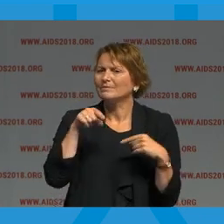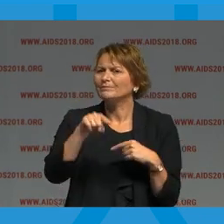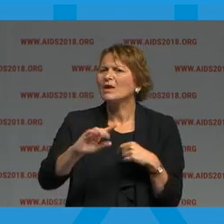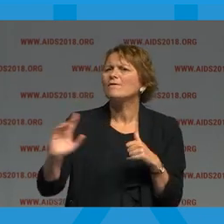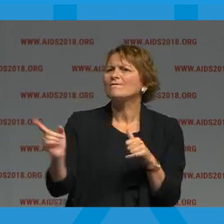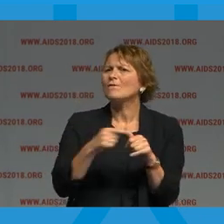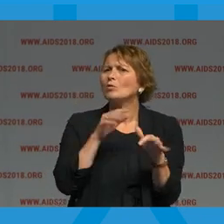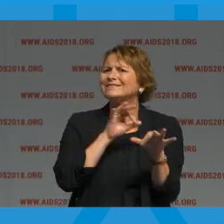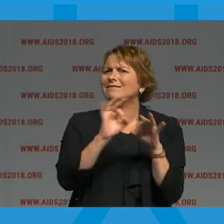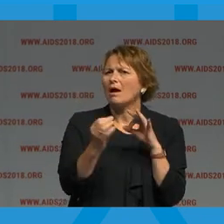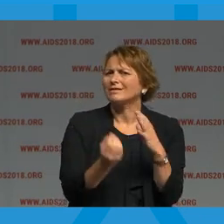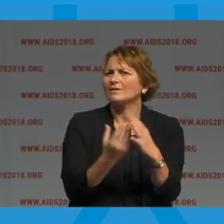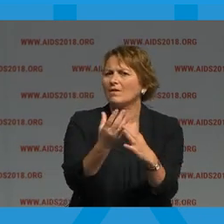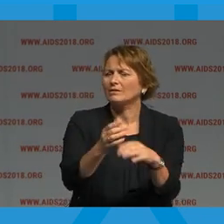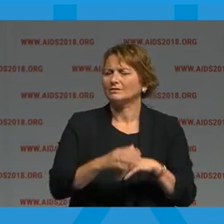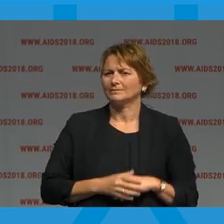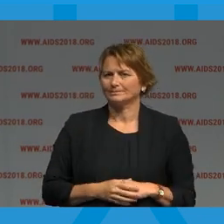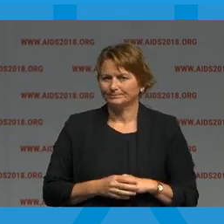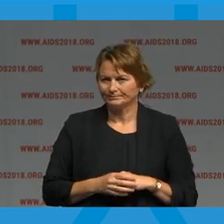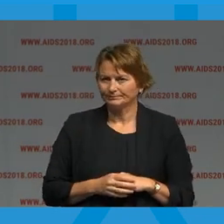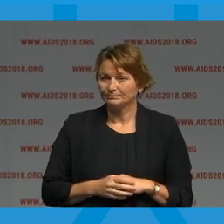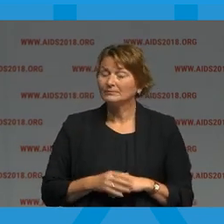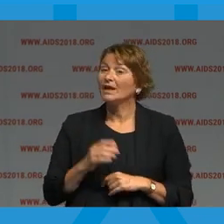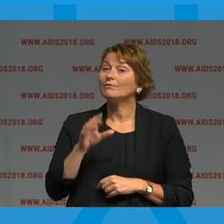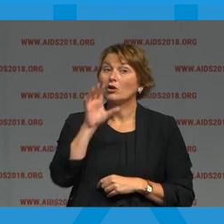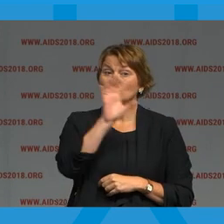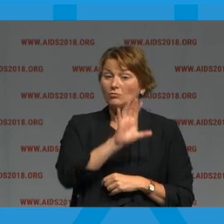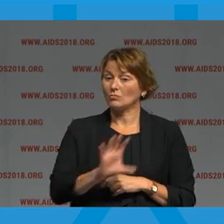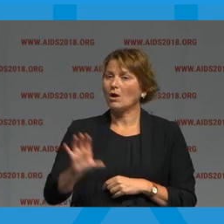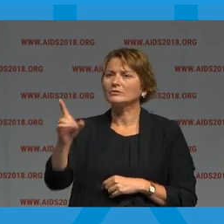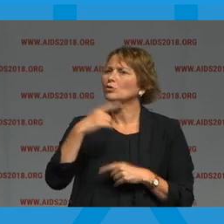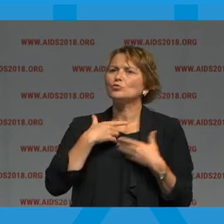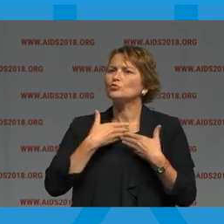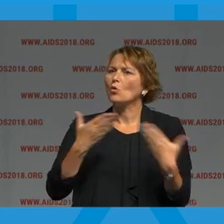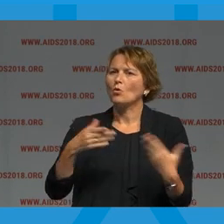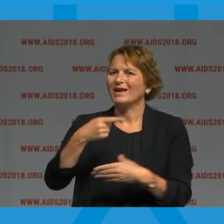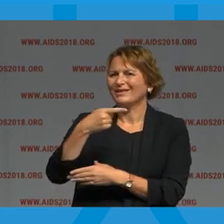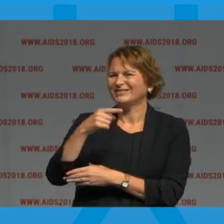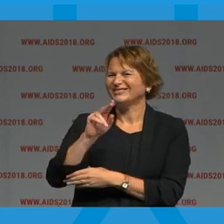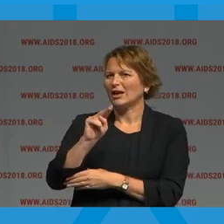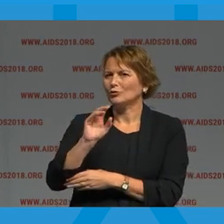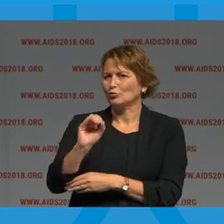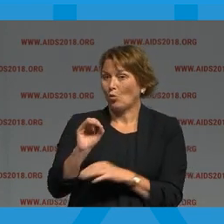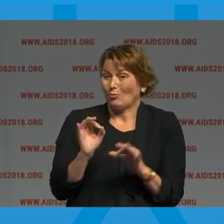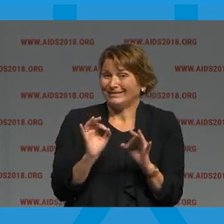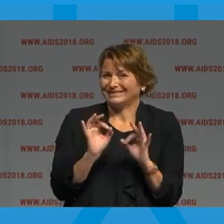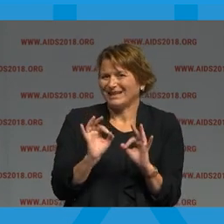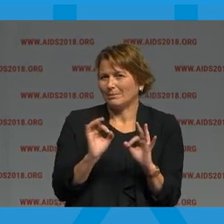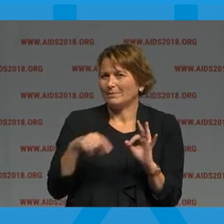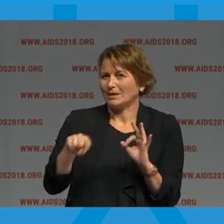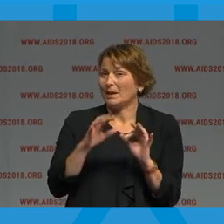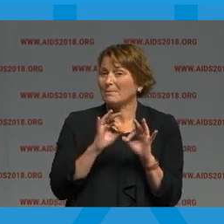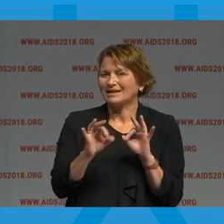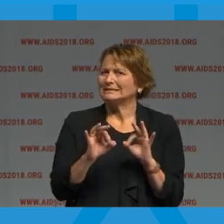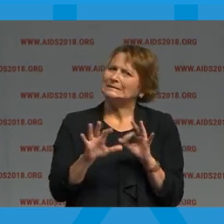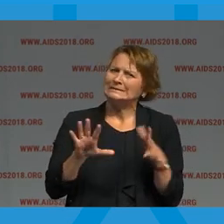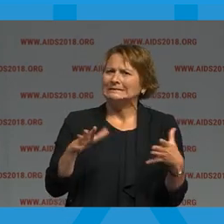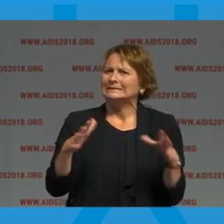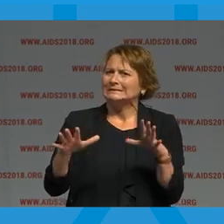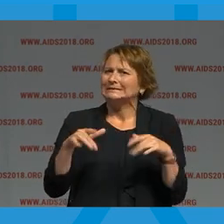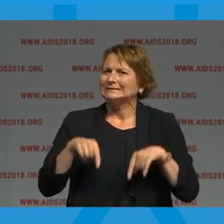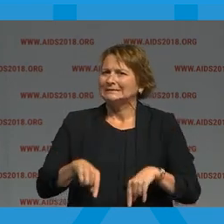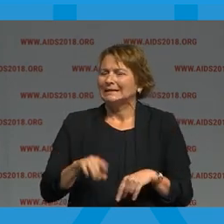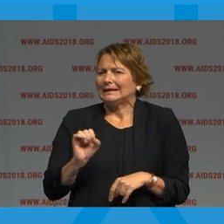line in the context of countries that don't have genotyping at baseline quite risky. We have